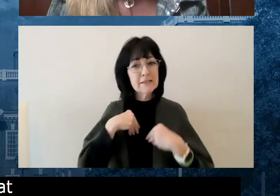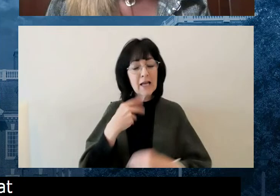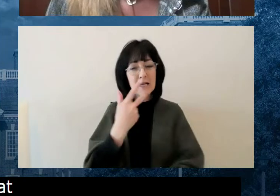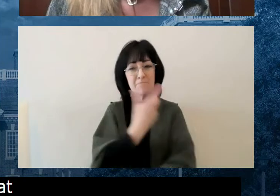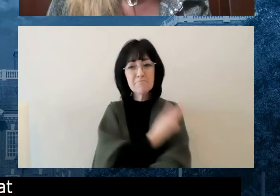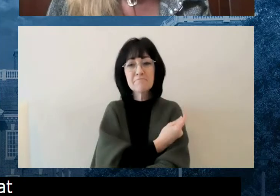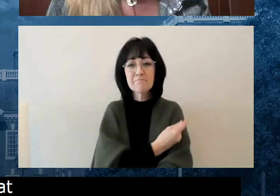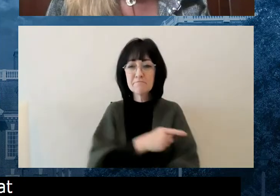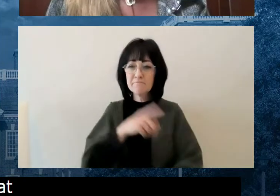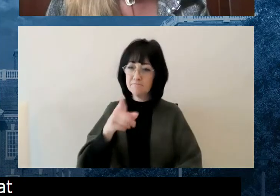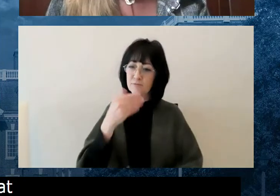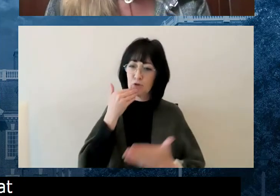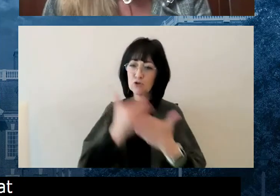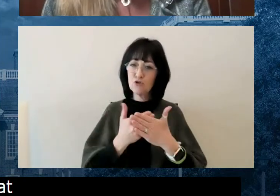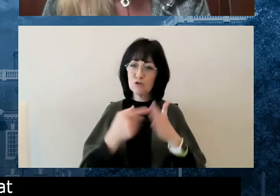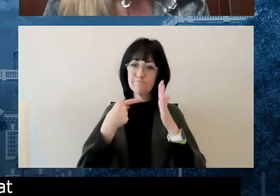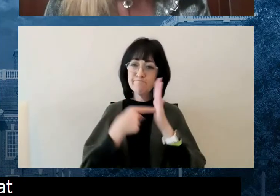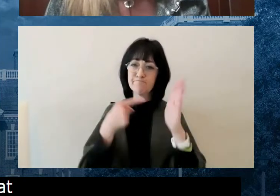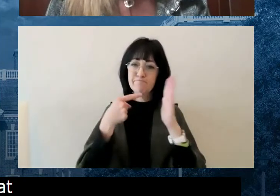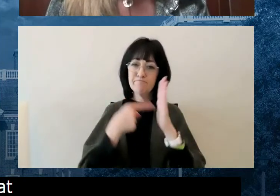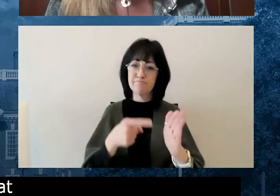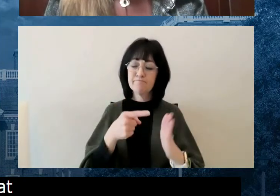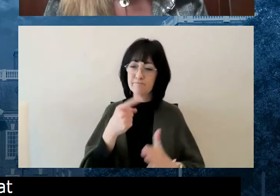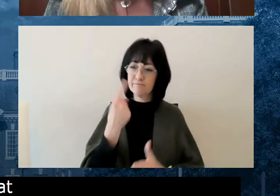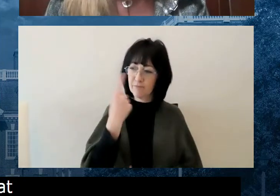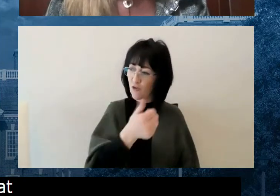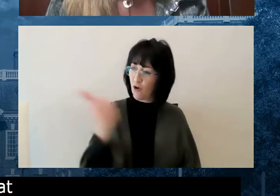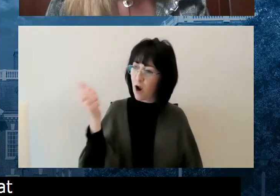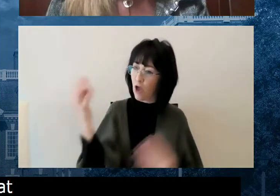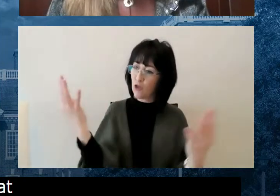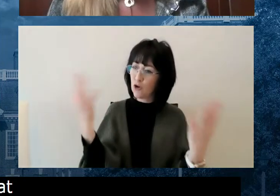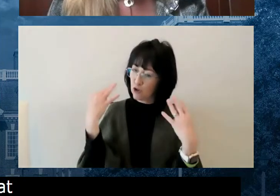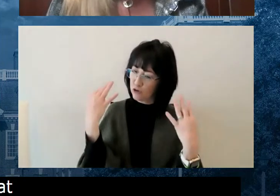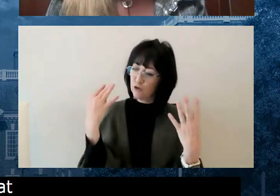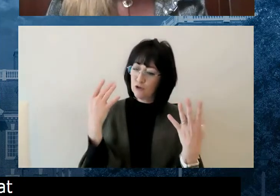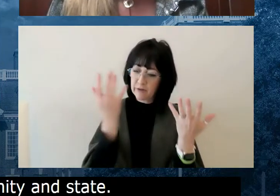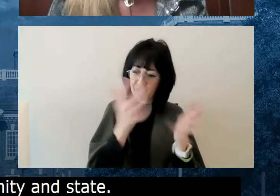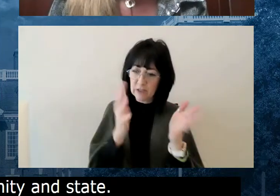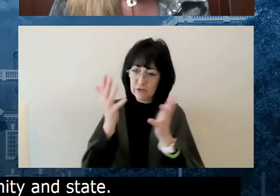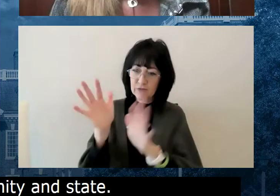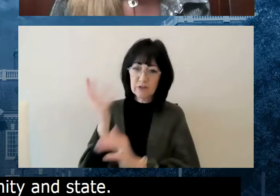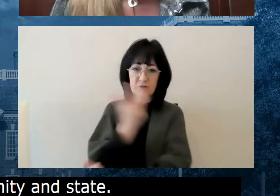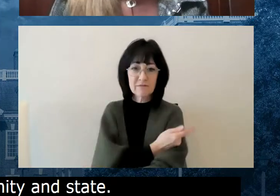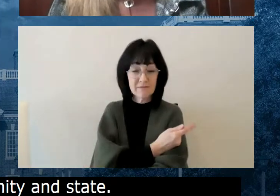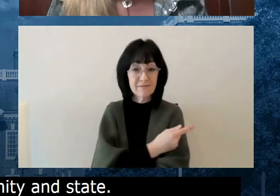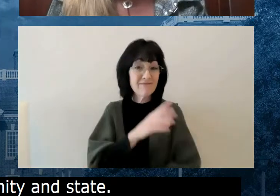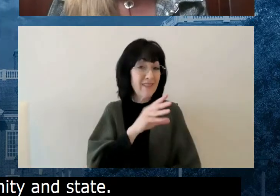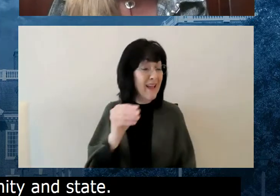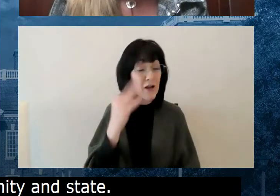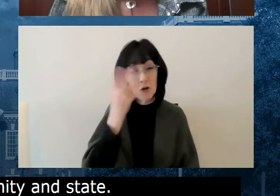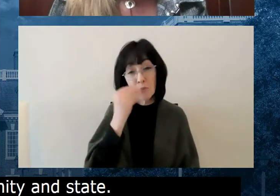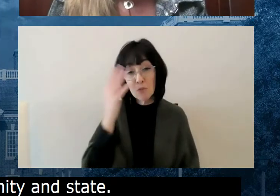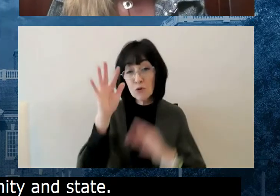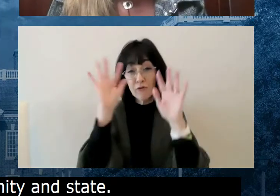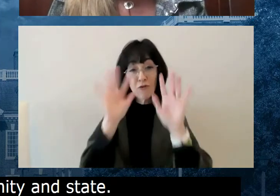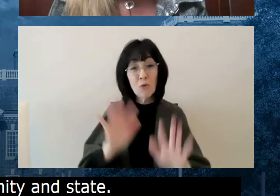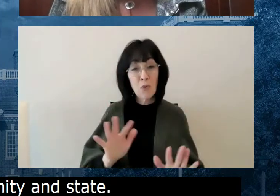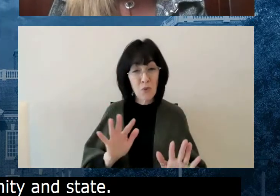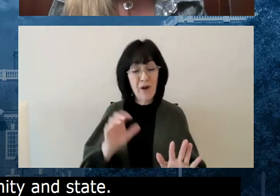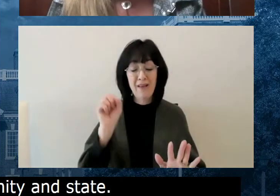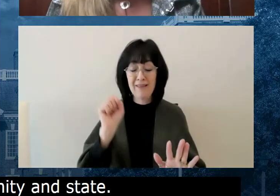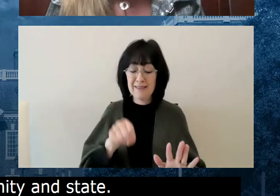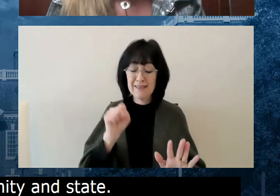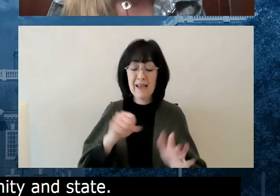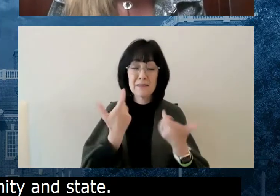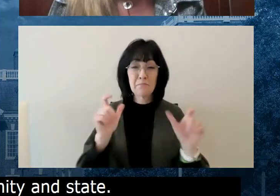state. And additionally, as the governor just mentioned, the nice weather, it does make a difference. More people spend time outside. And so